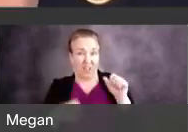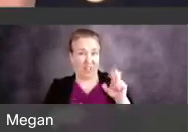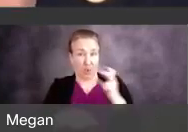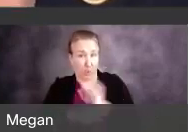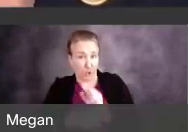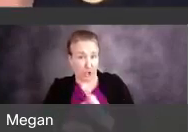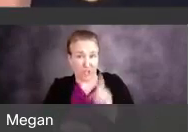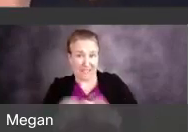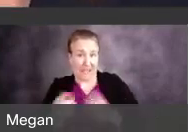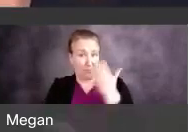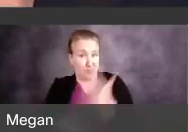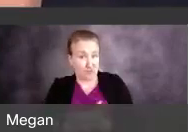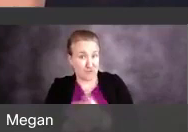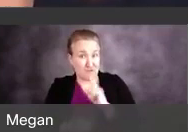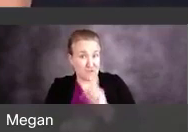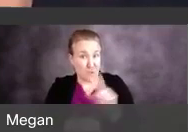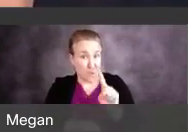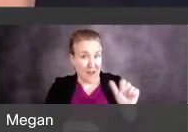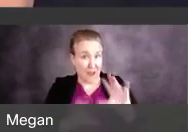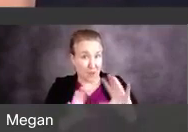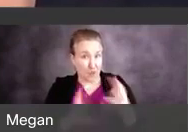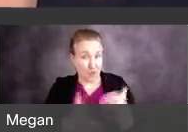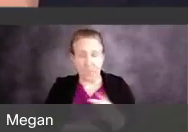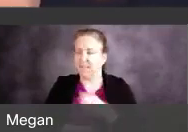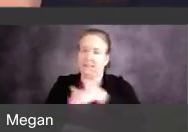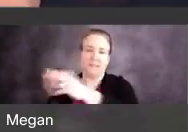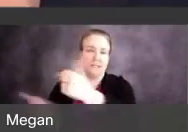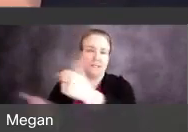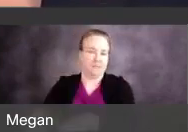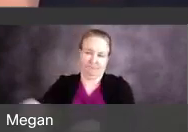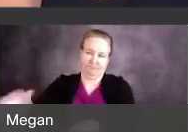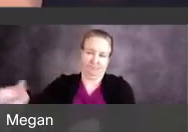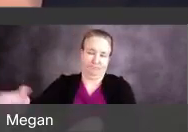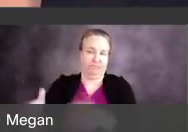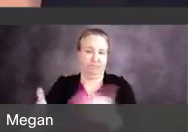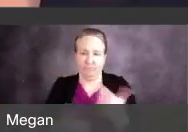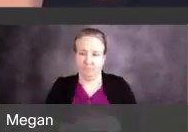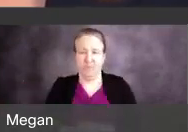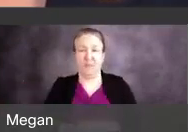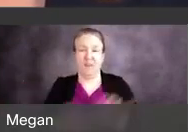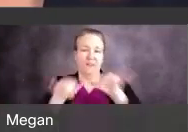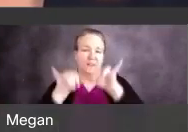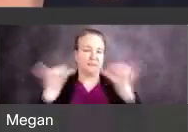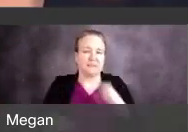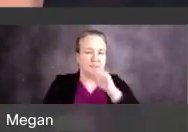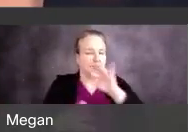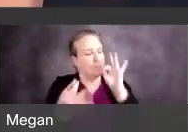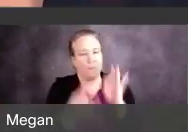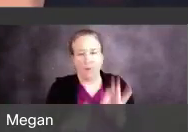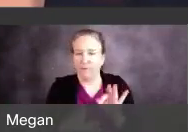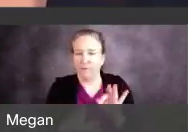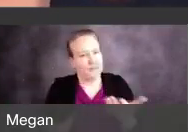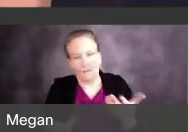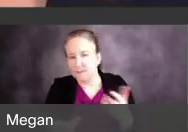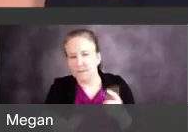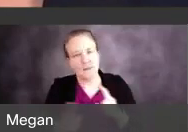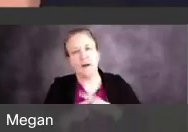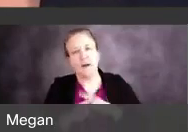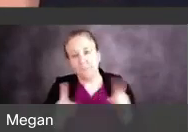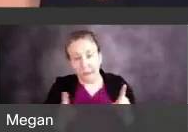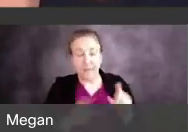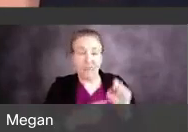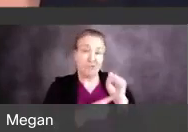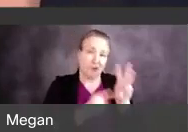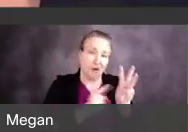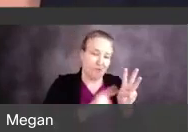they are, then we do send them away. It is an imperfect system, but it is with the way the software